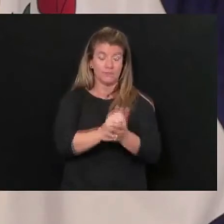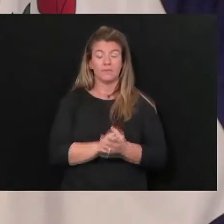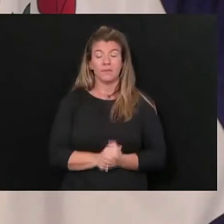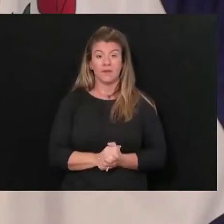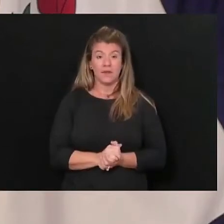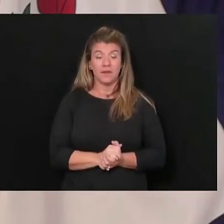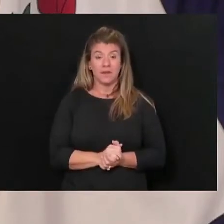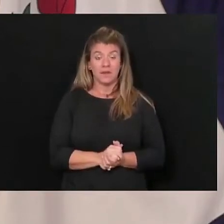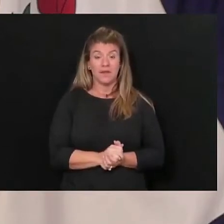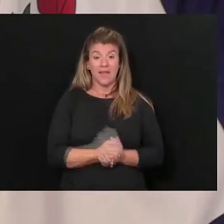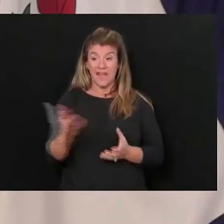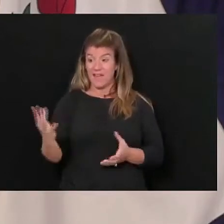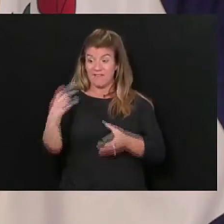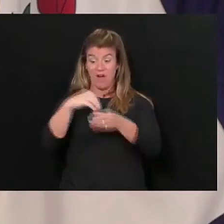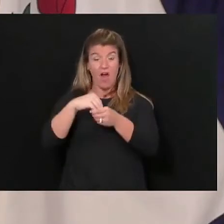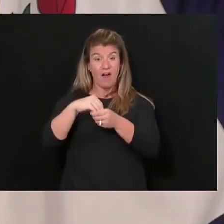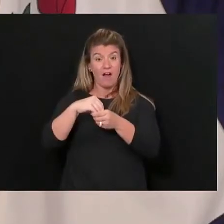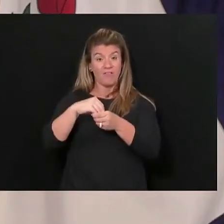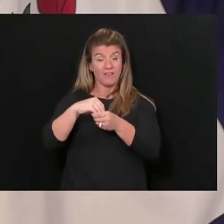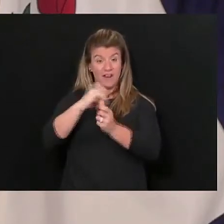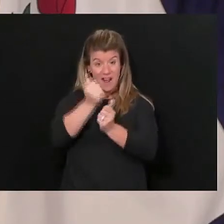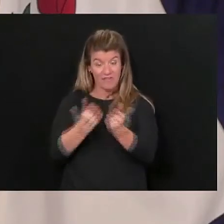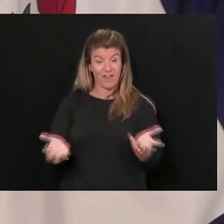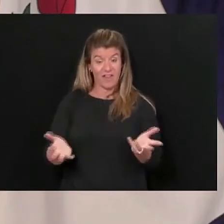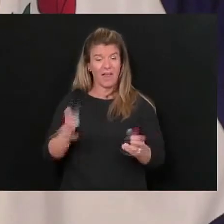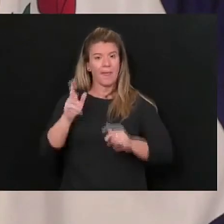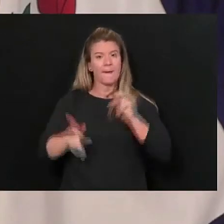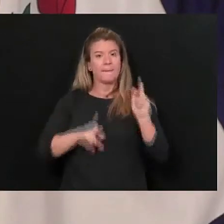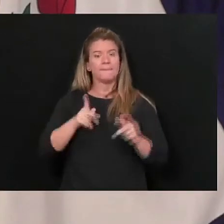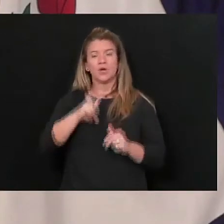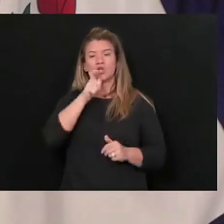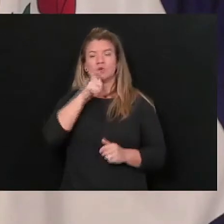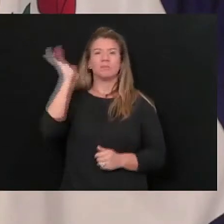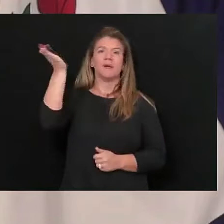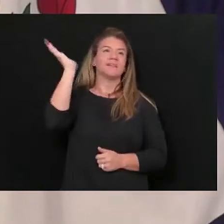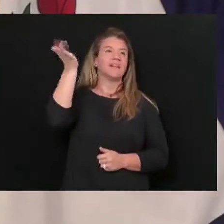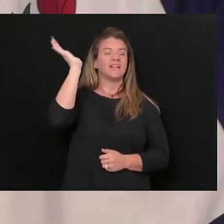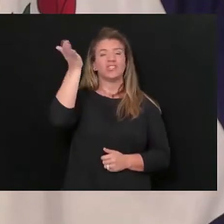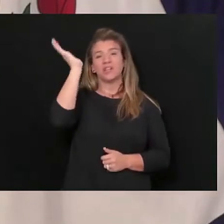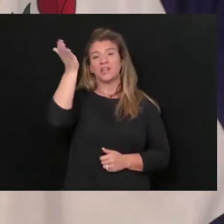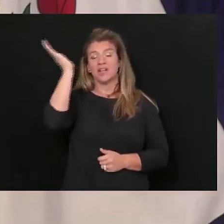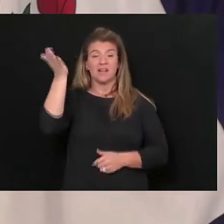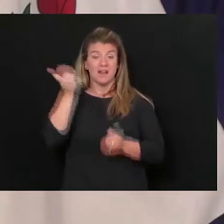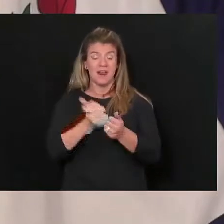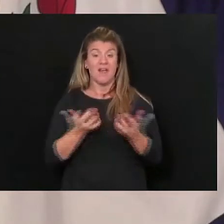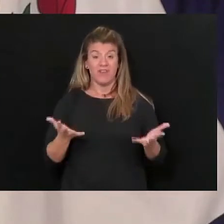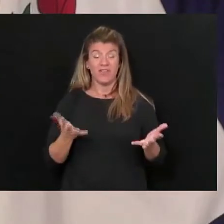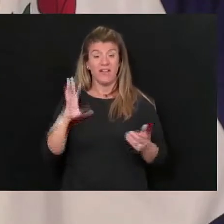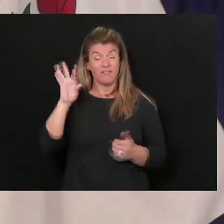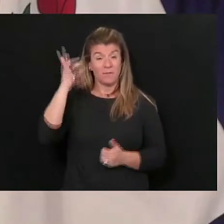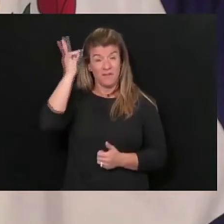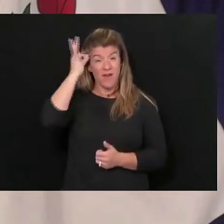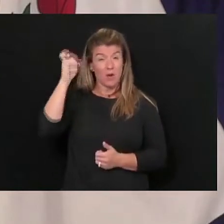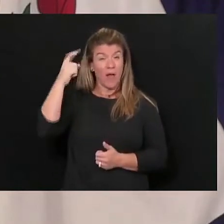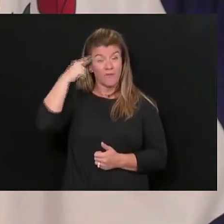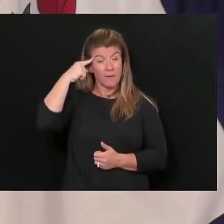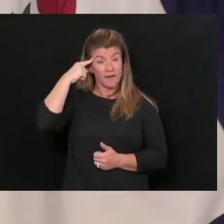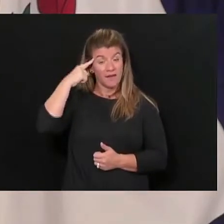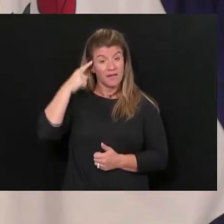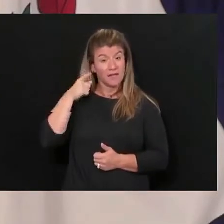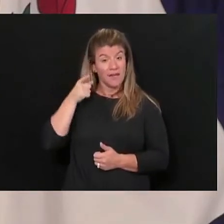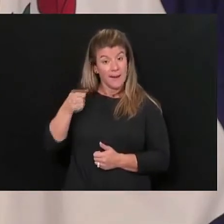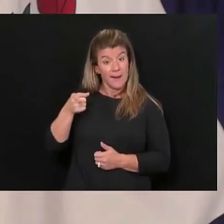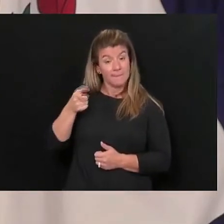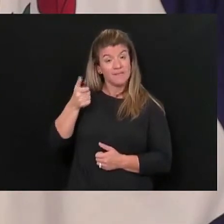that, the fellow that was doing all the presentation and everything from the federal government, side